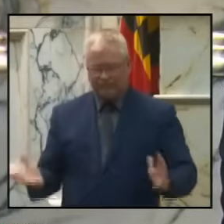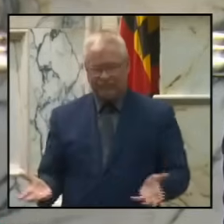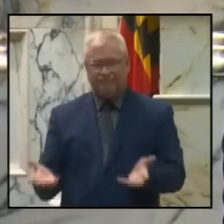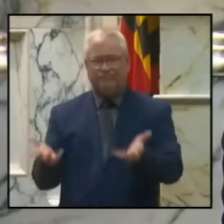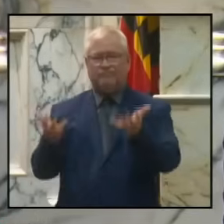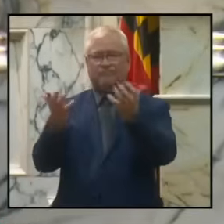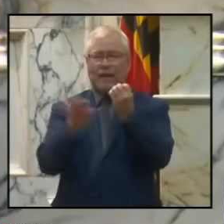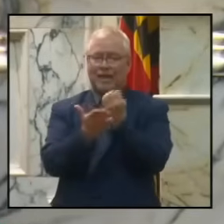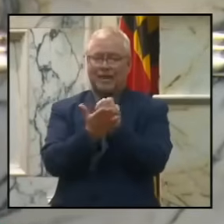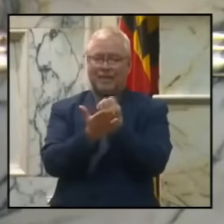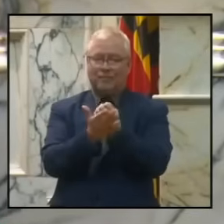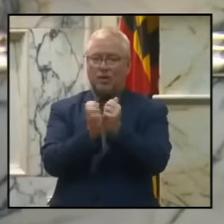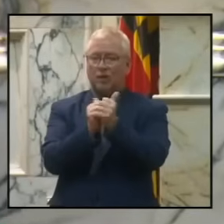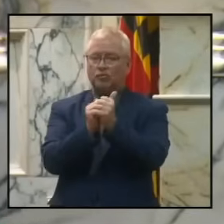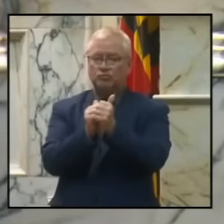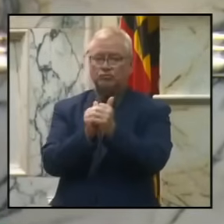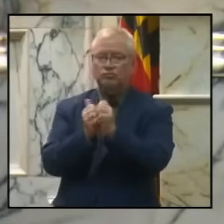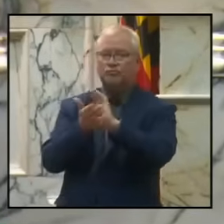and our workforce.